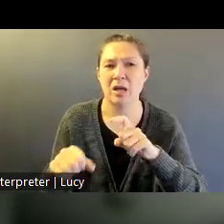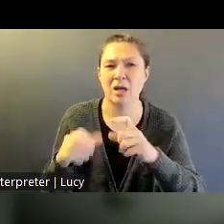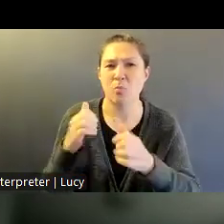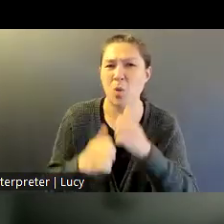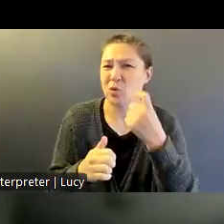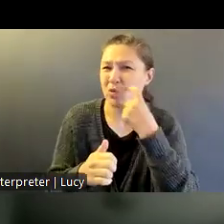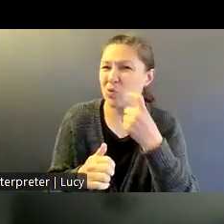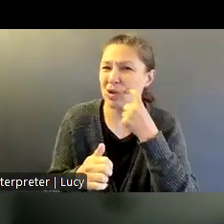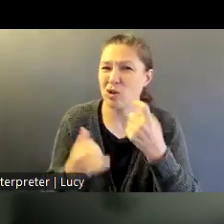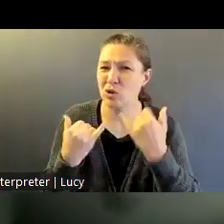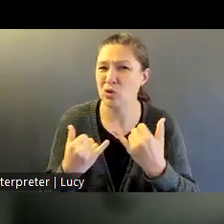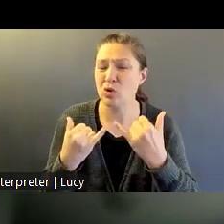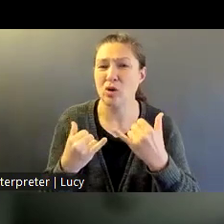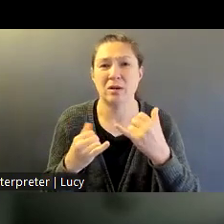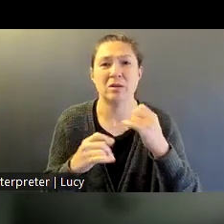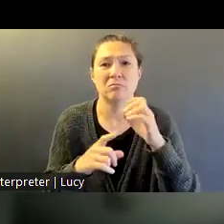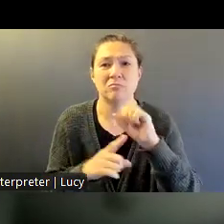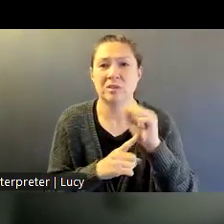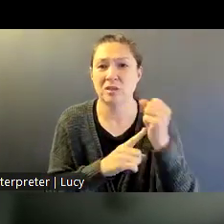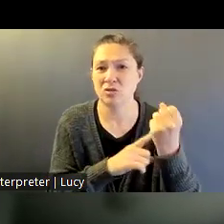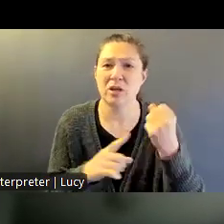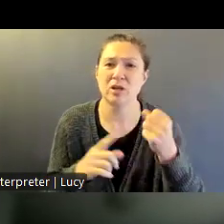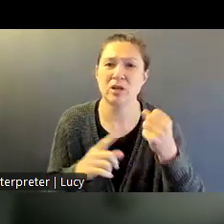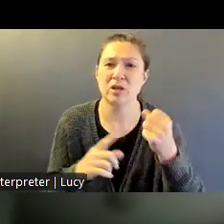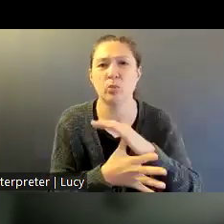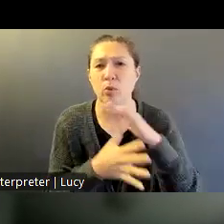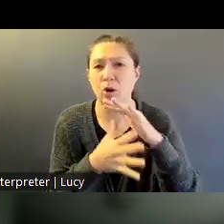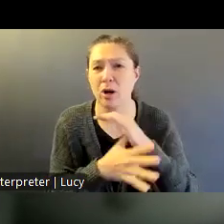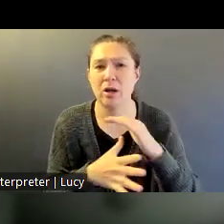areas to identify need and